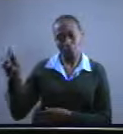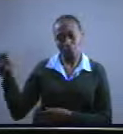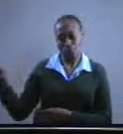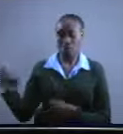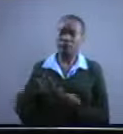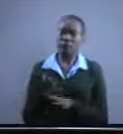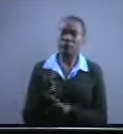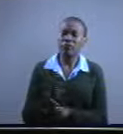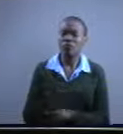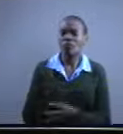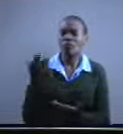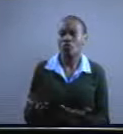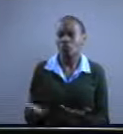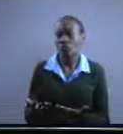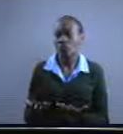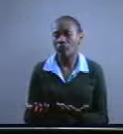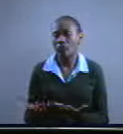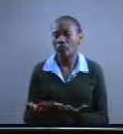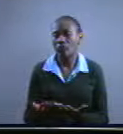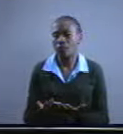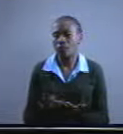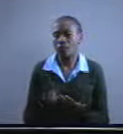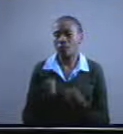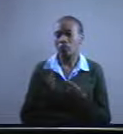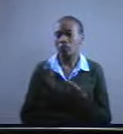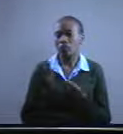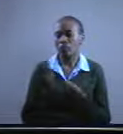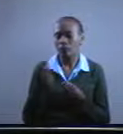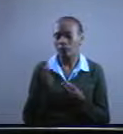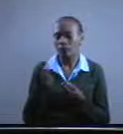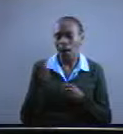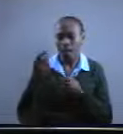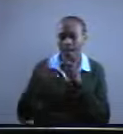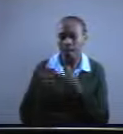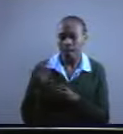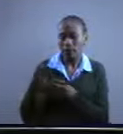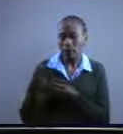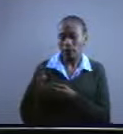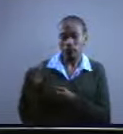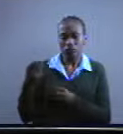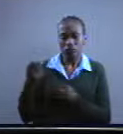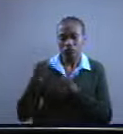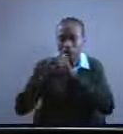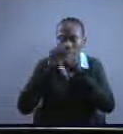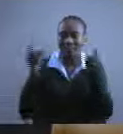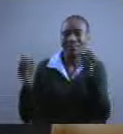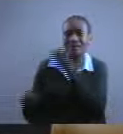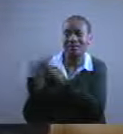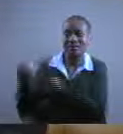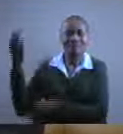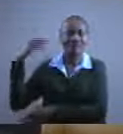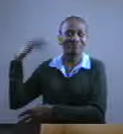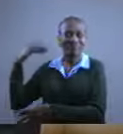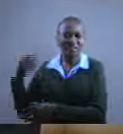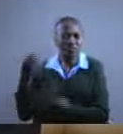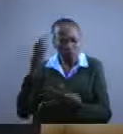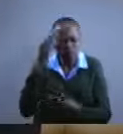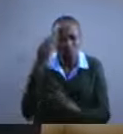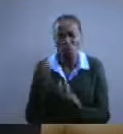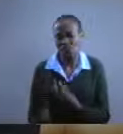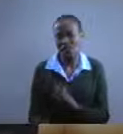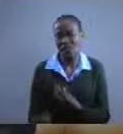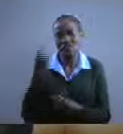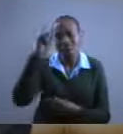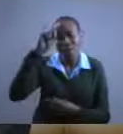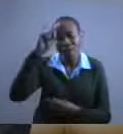statement with the realities of our past, where the enormous disparities in terms of what the black child would receive